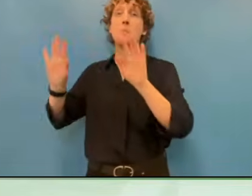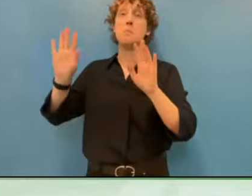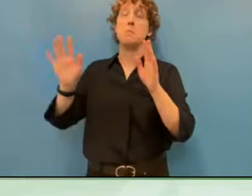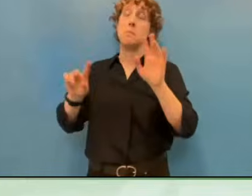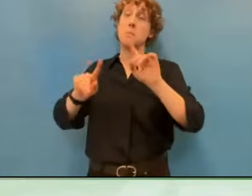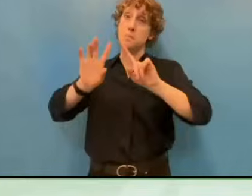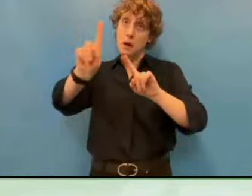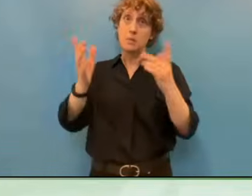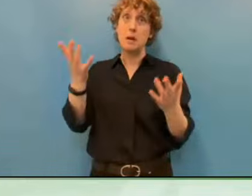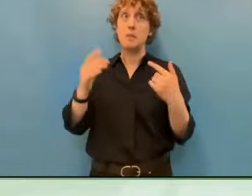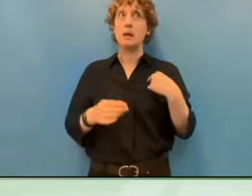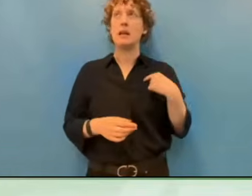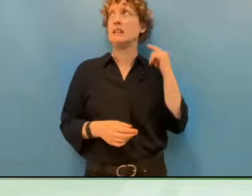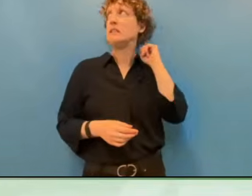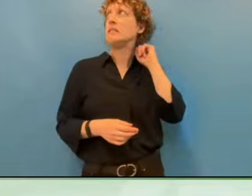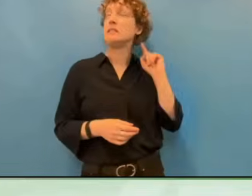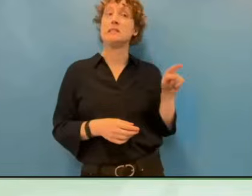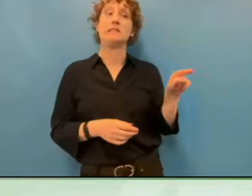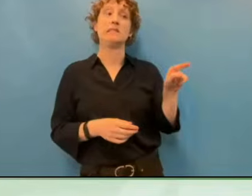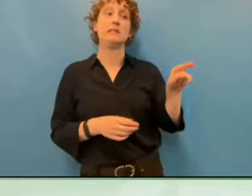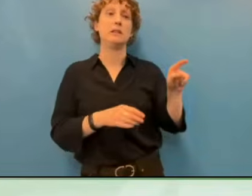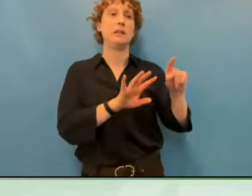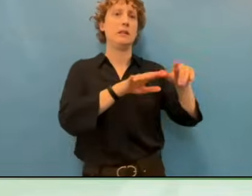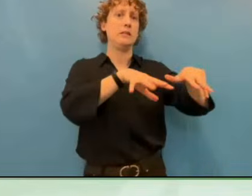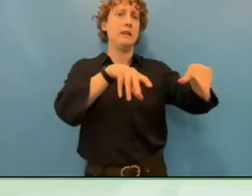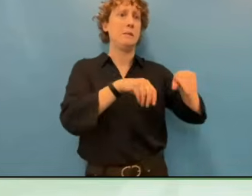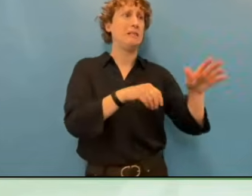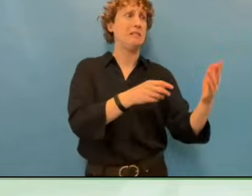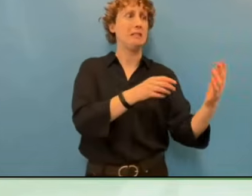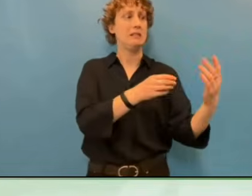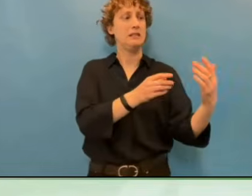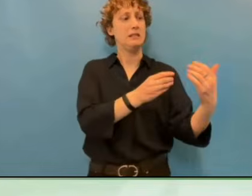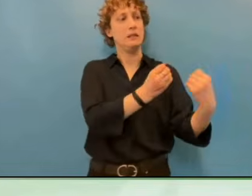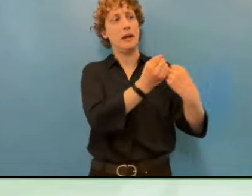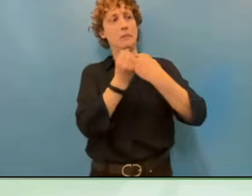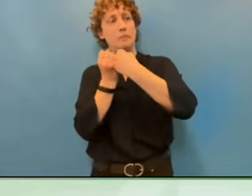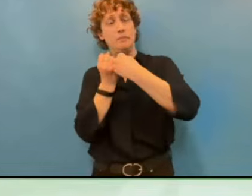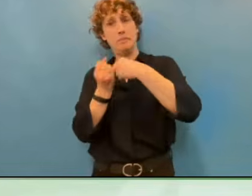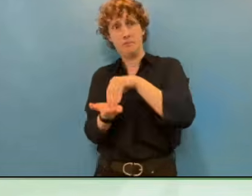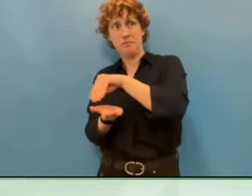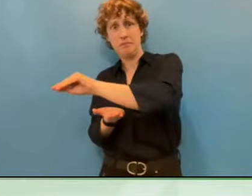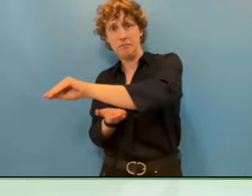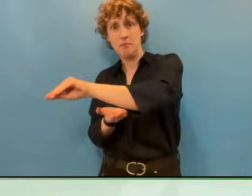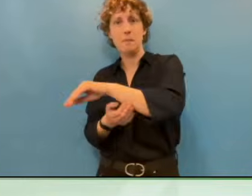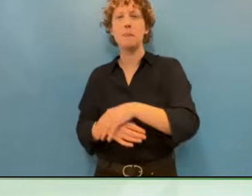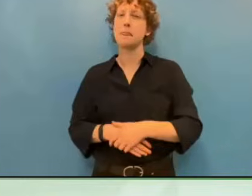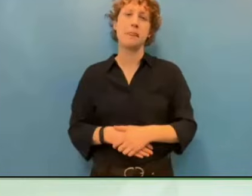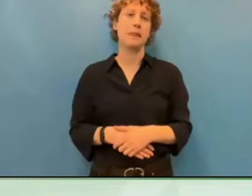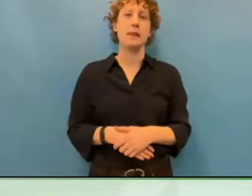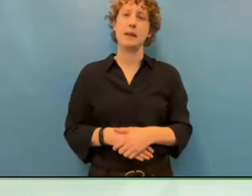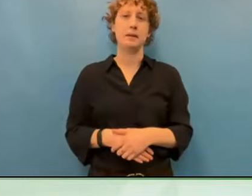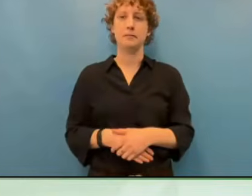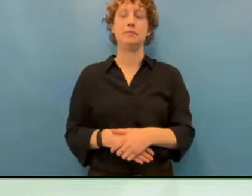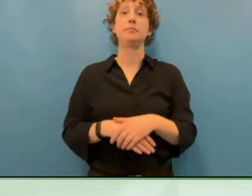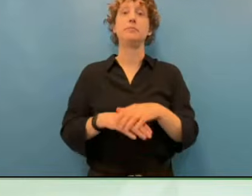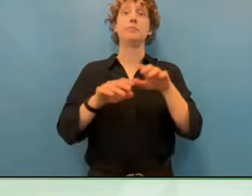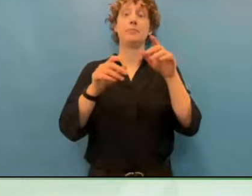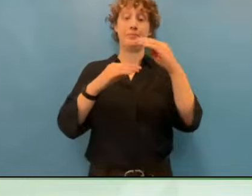to deal with that. So, and starting from that definition, we now expand that